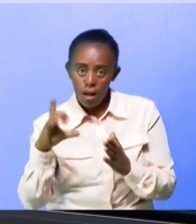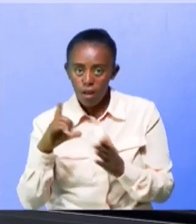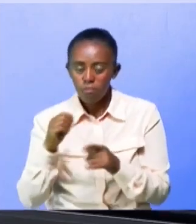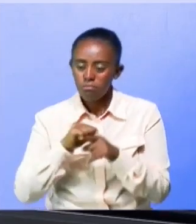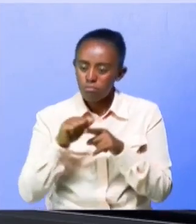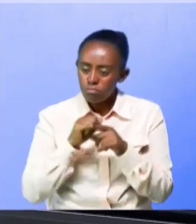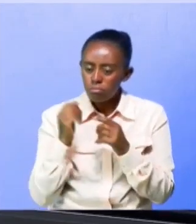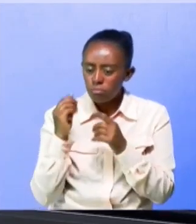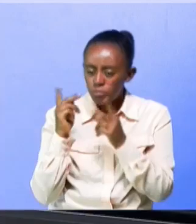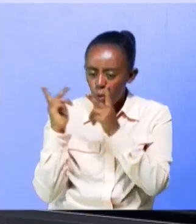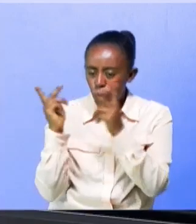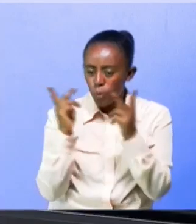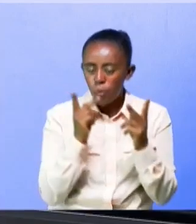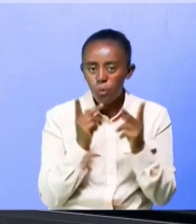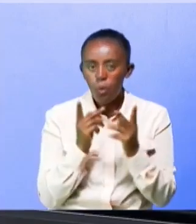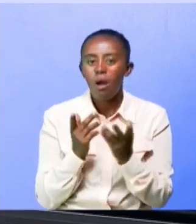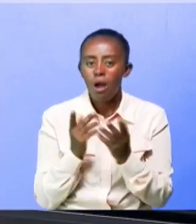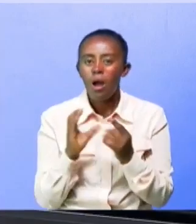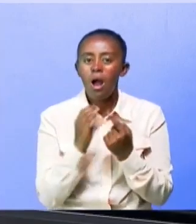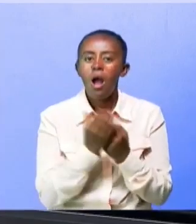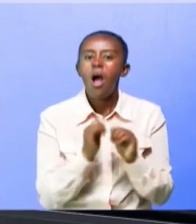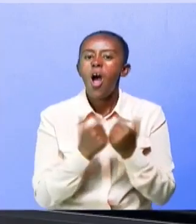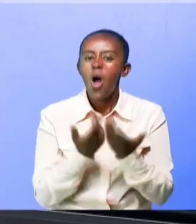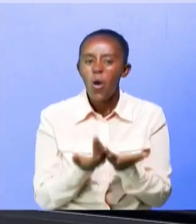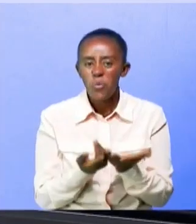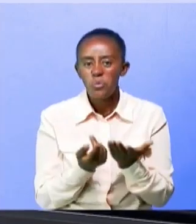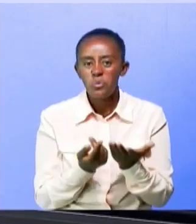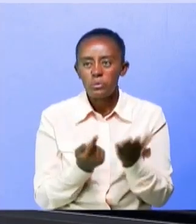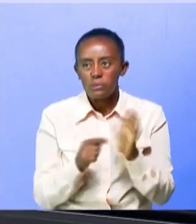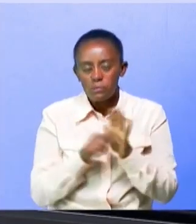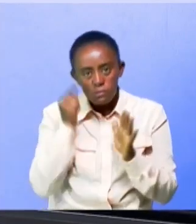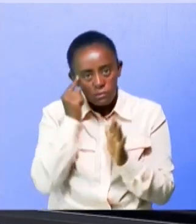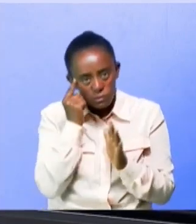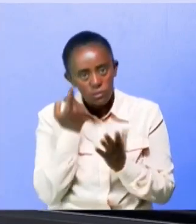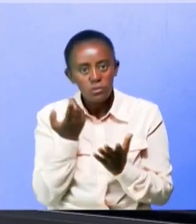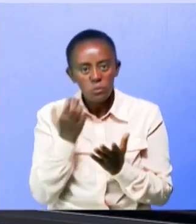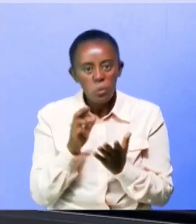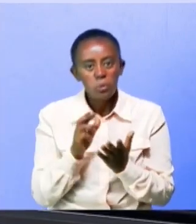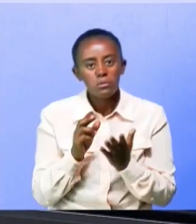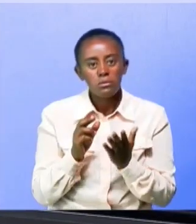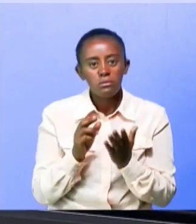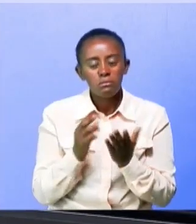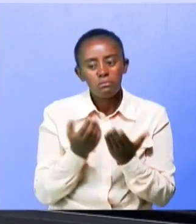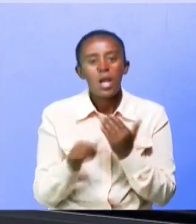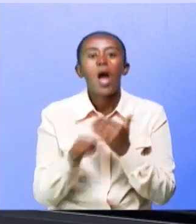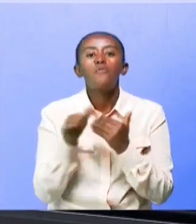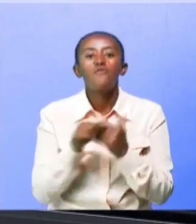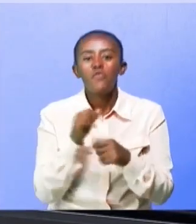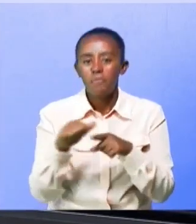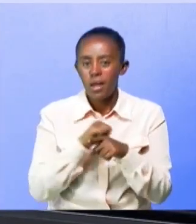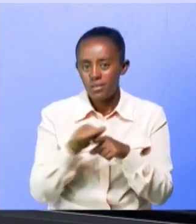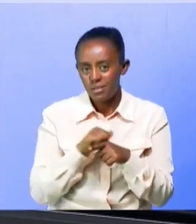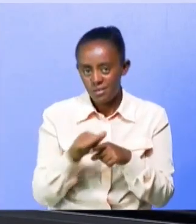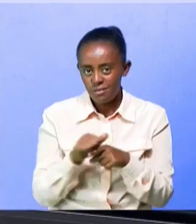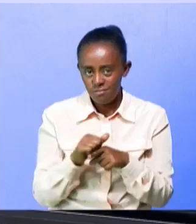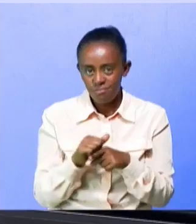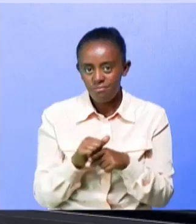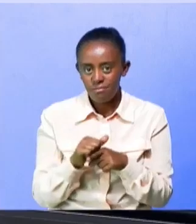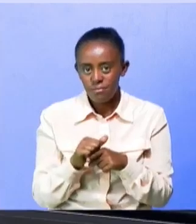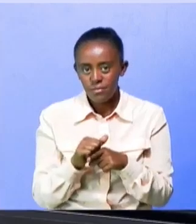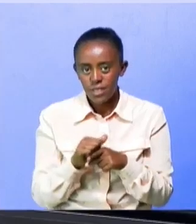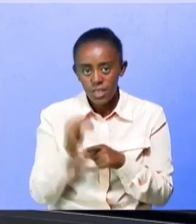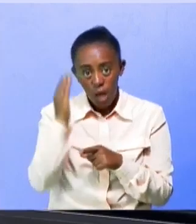every context is how the stereotype is that is a harmful practice. Right?